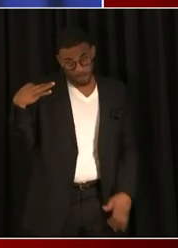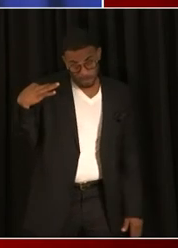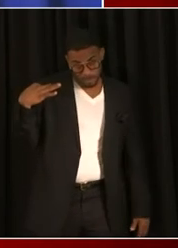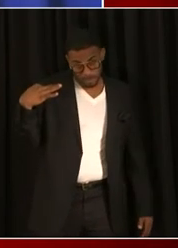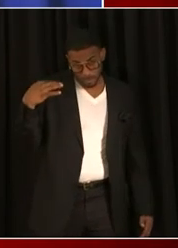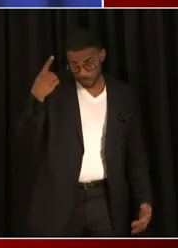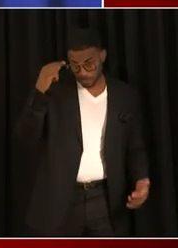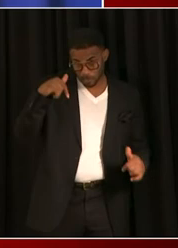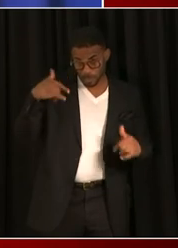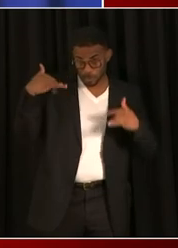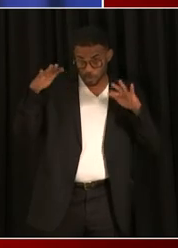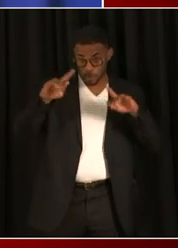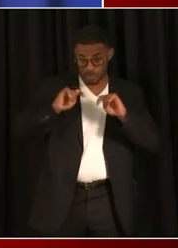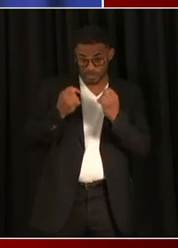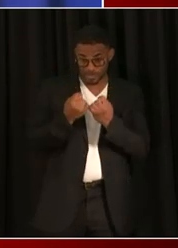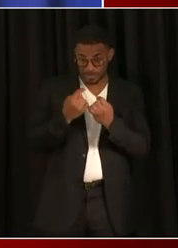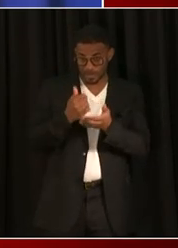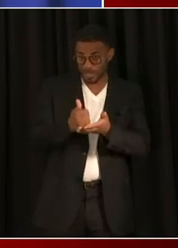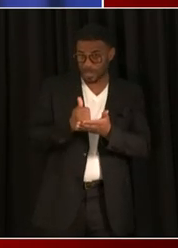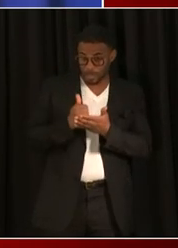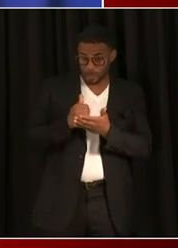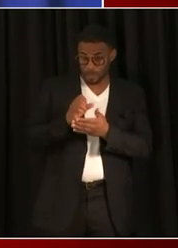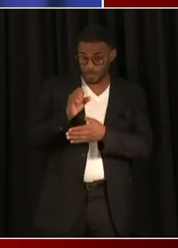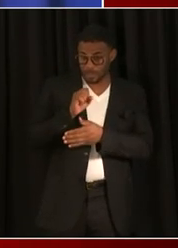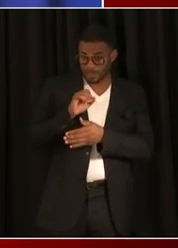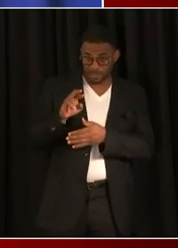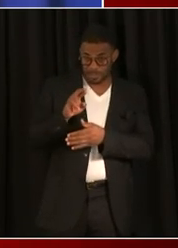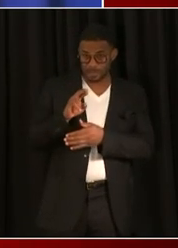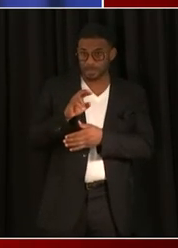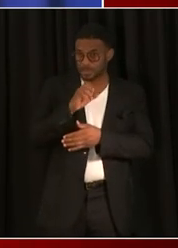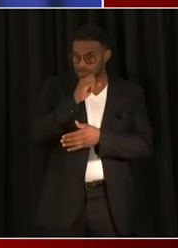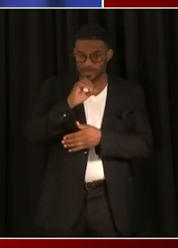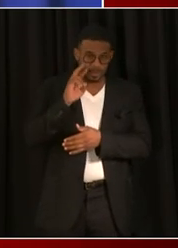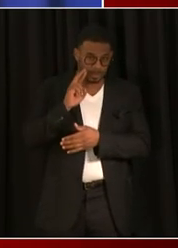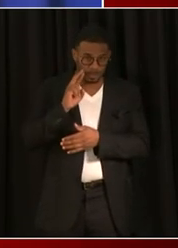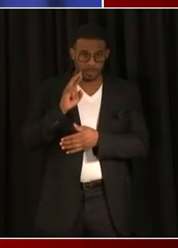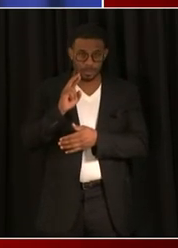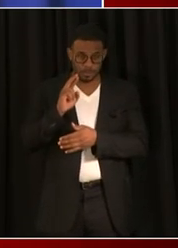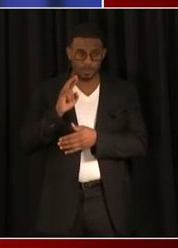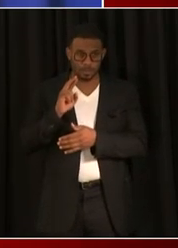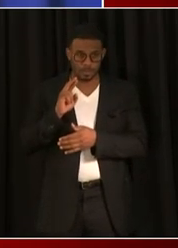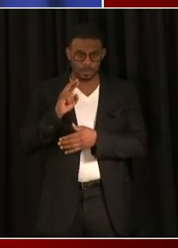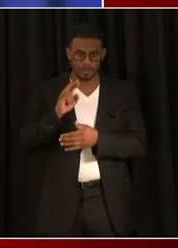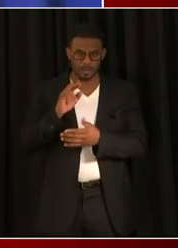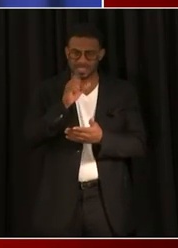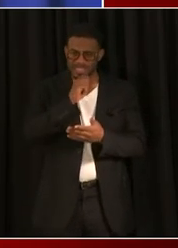want to volunteer for the snow team to help our senior residents, you could go to